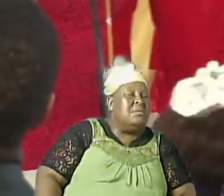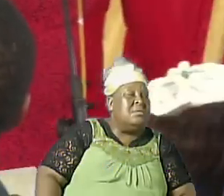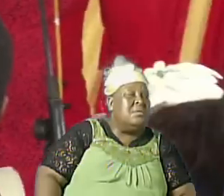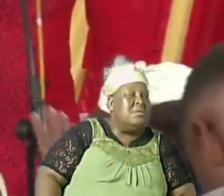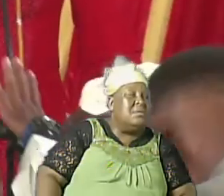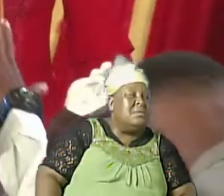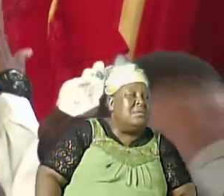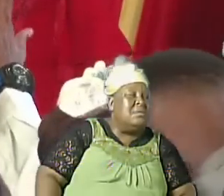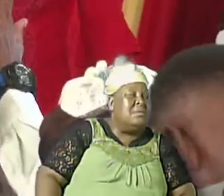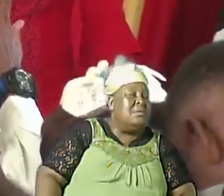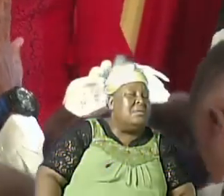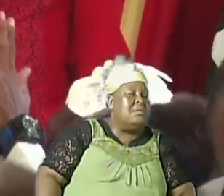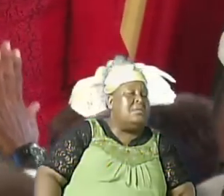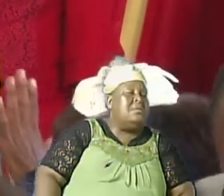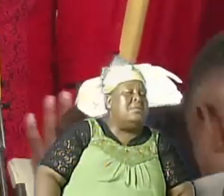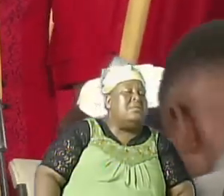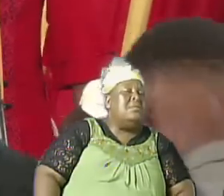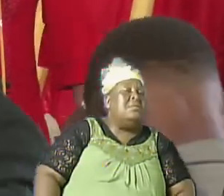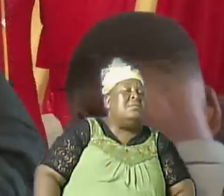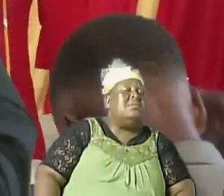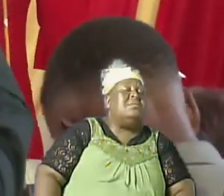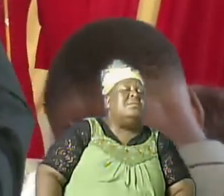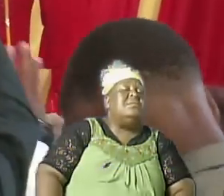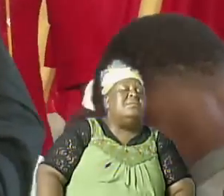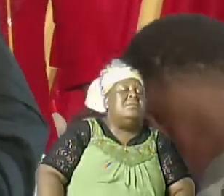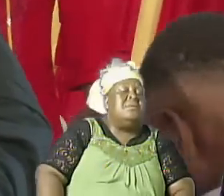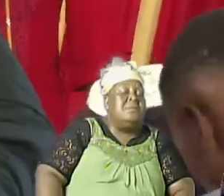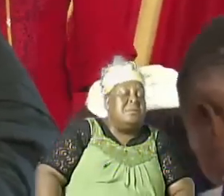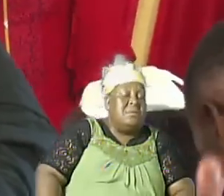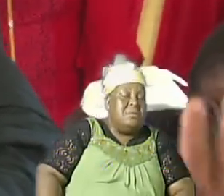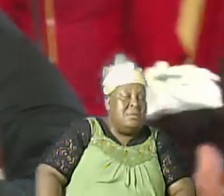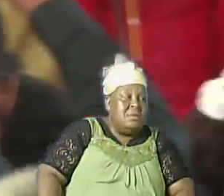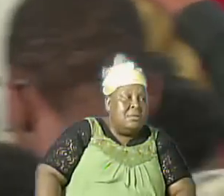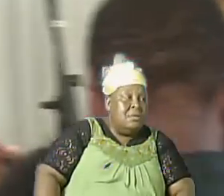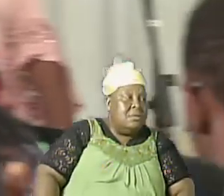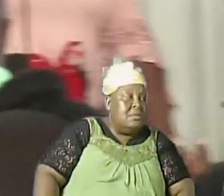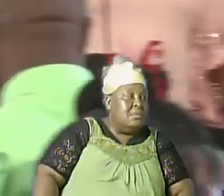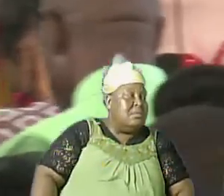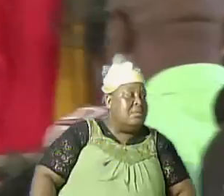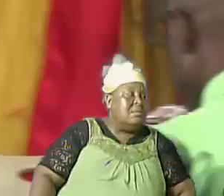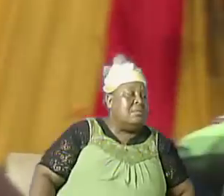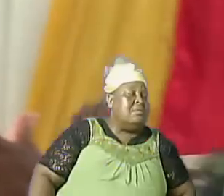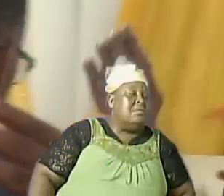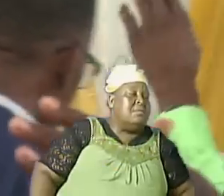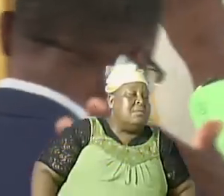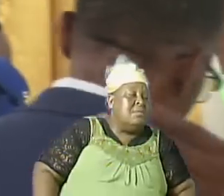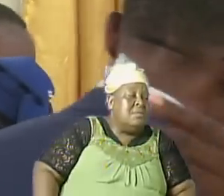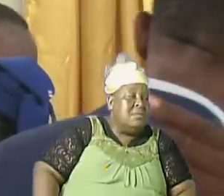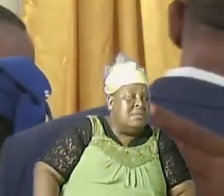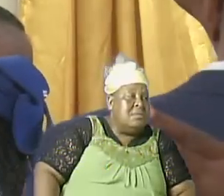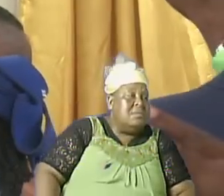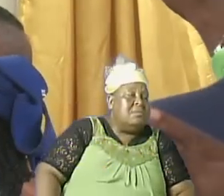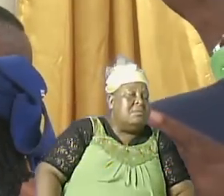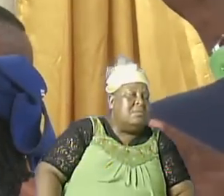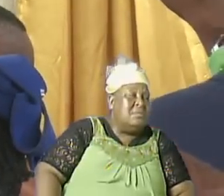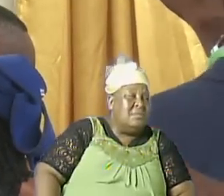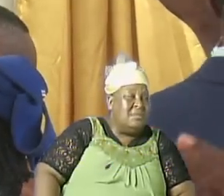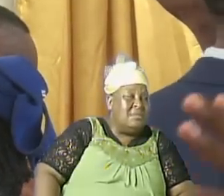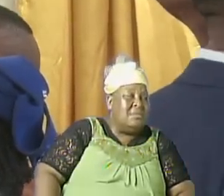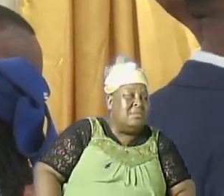Somebody lift up your voice and said, I need you, Jesus. Call him by his name. There's